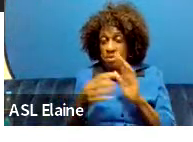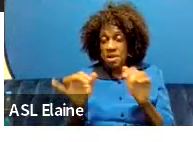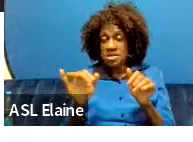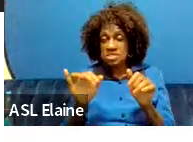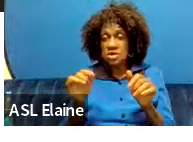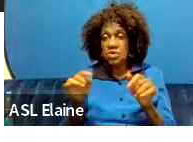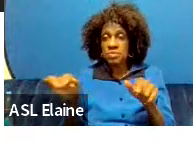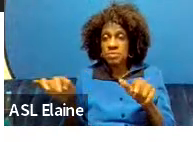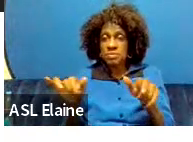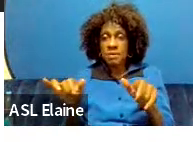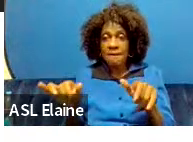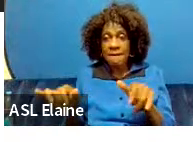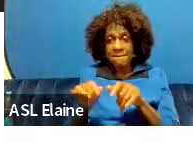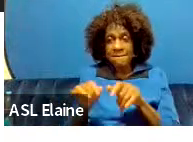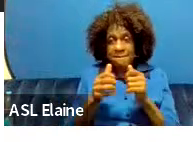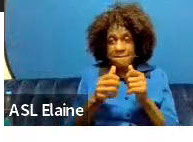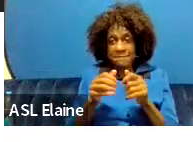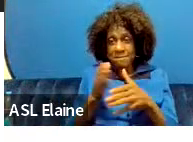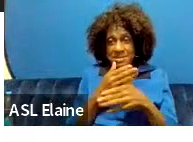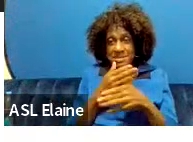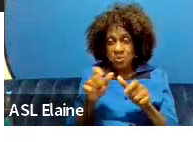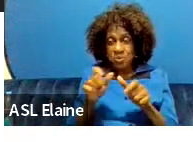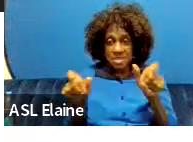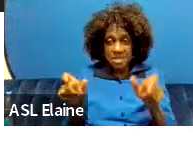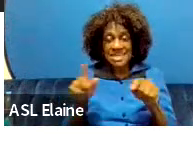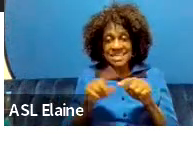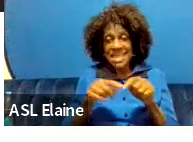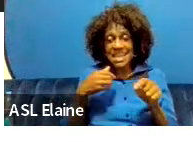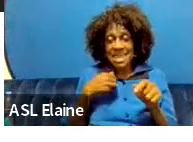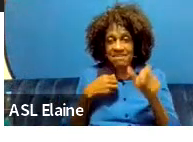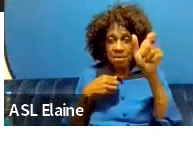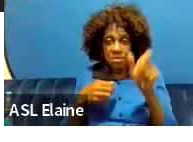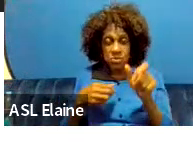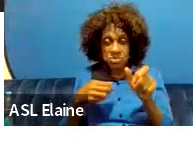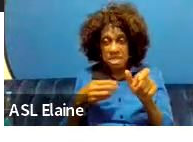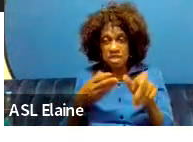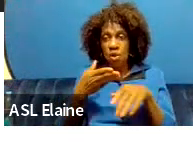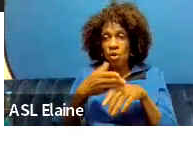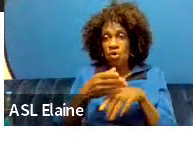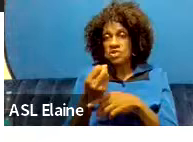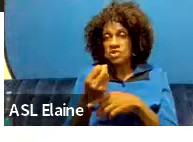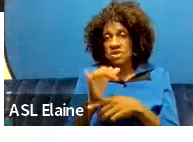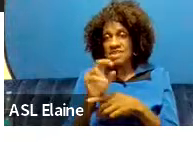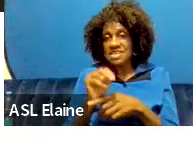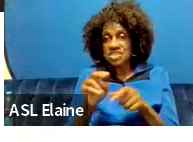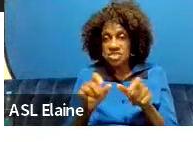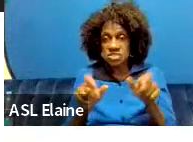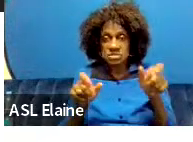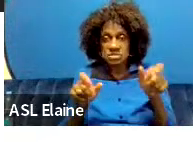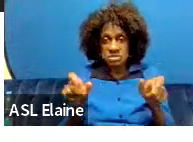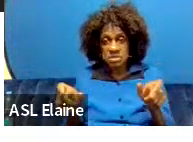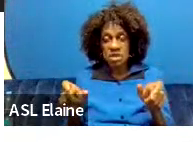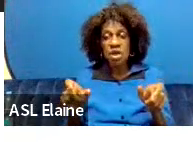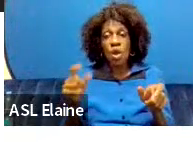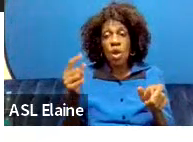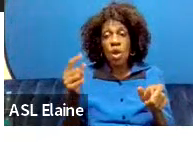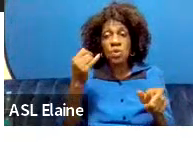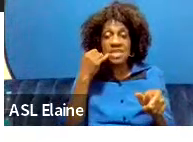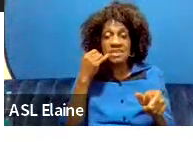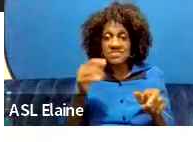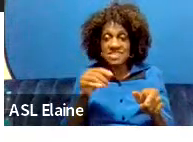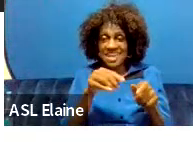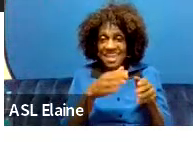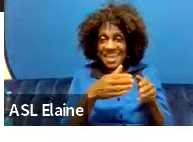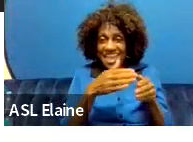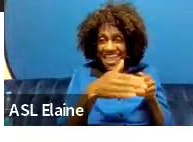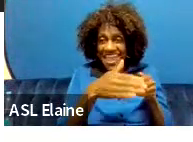distance between posts. So you cannot have posts that are more than 12 inches apart unless the leading edge is going